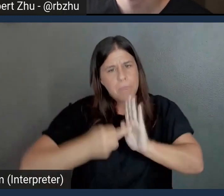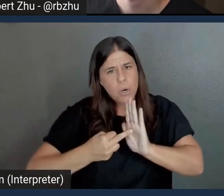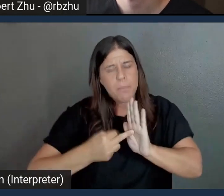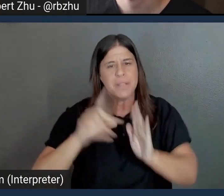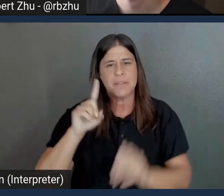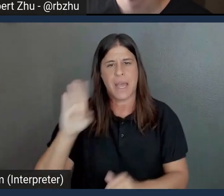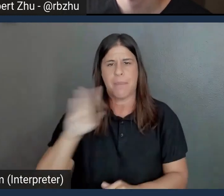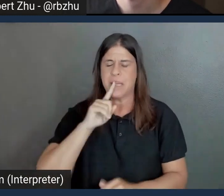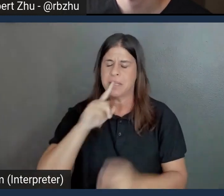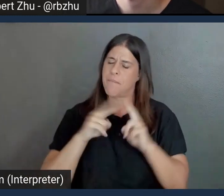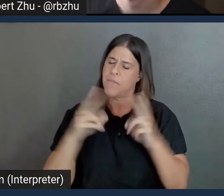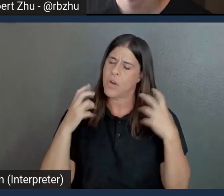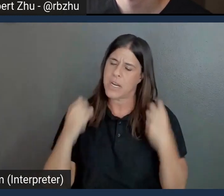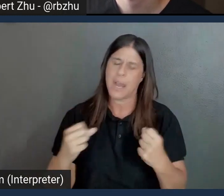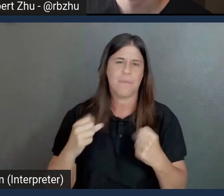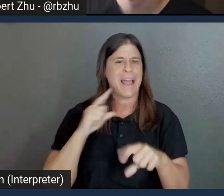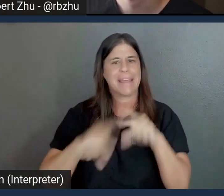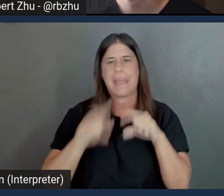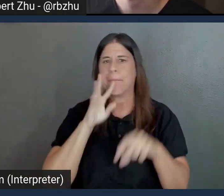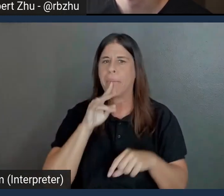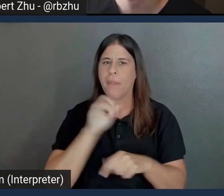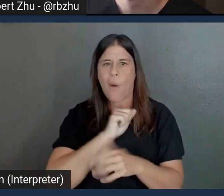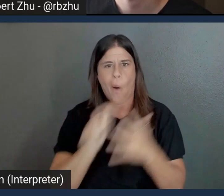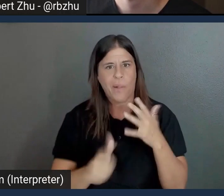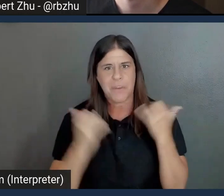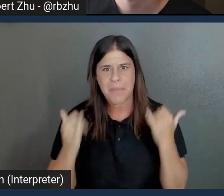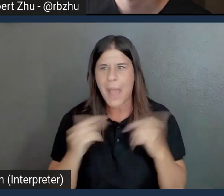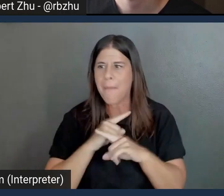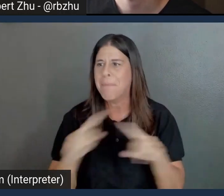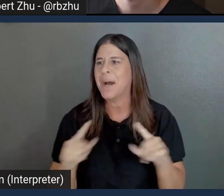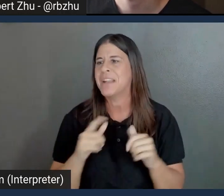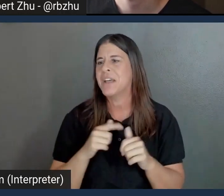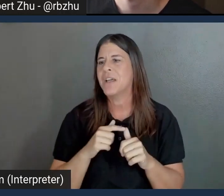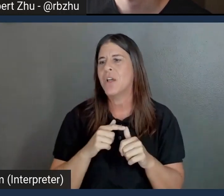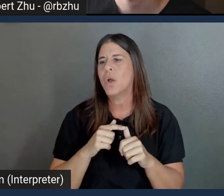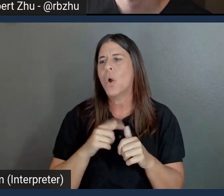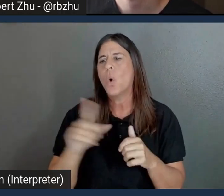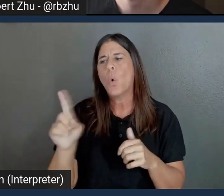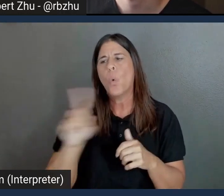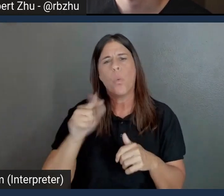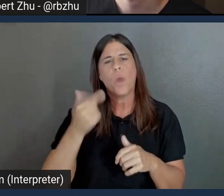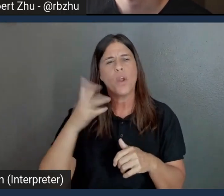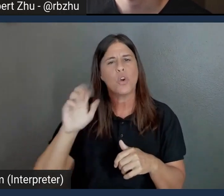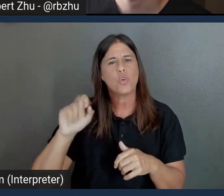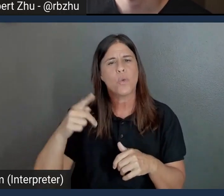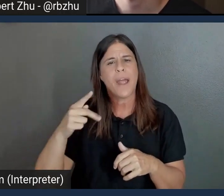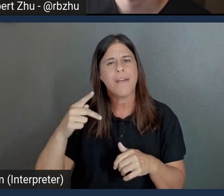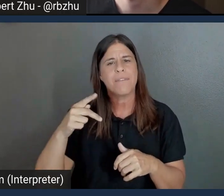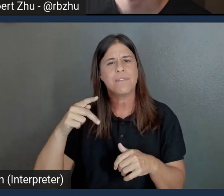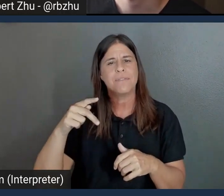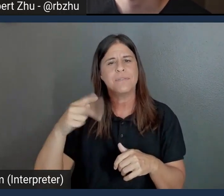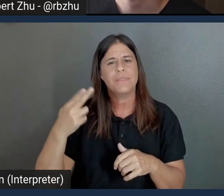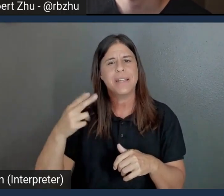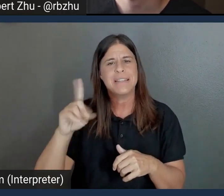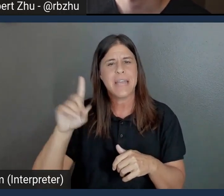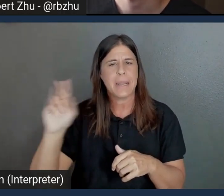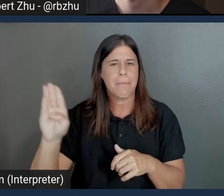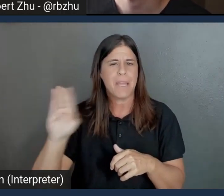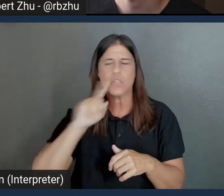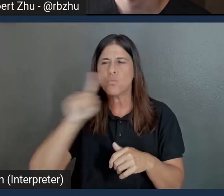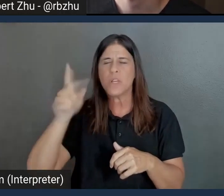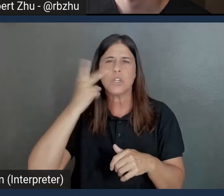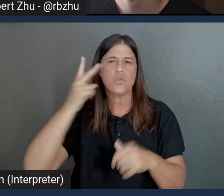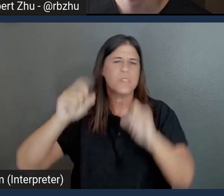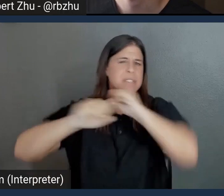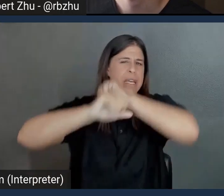pretty confident I can't name them all offhand. Where do graph databases fit kind of in the larger